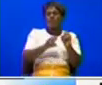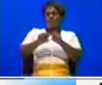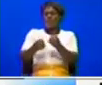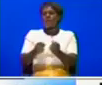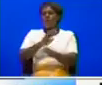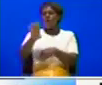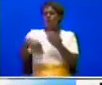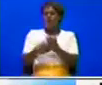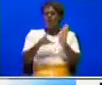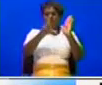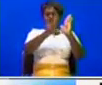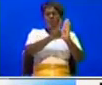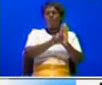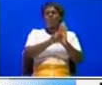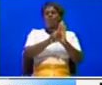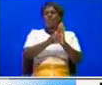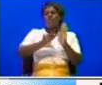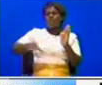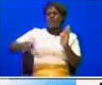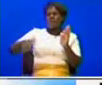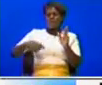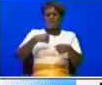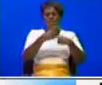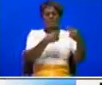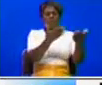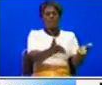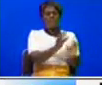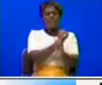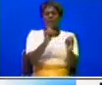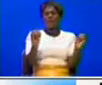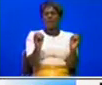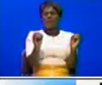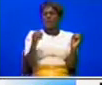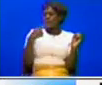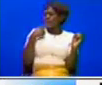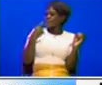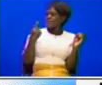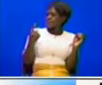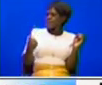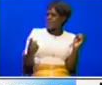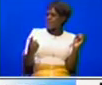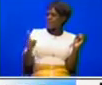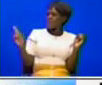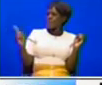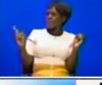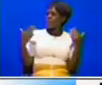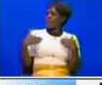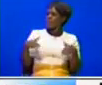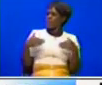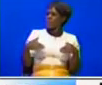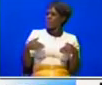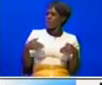laws in our county. There's no development. So what we are telling Nairobians here,